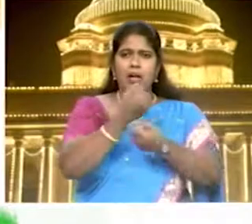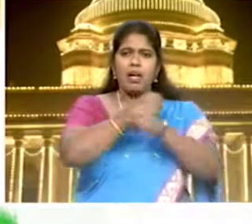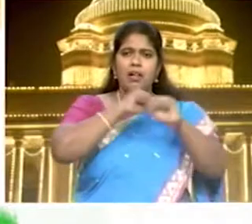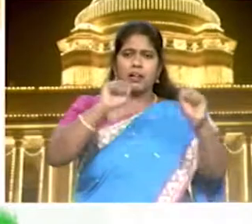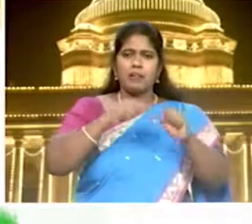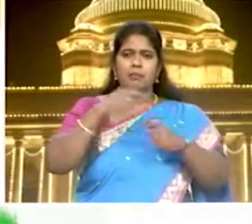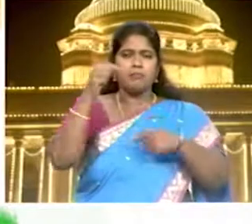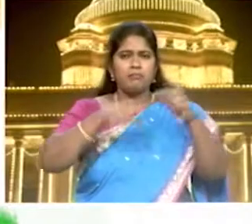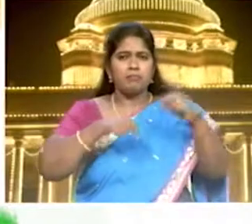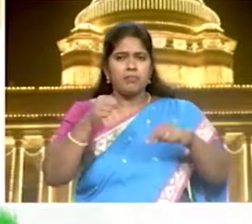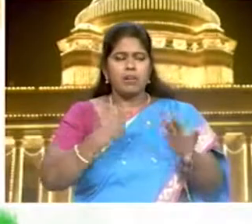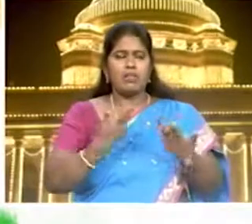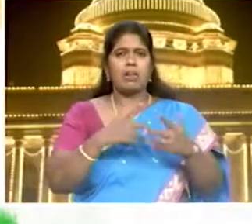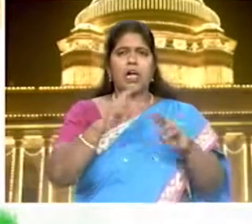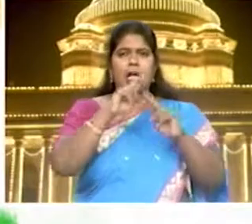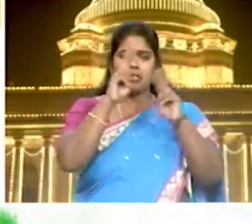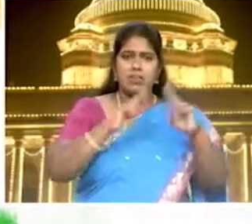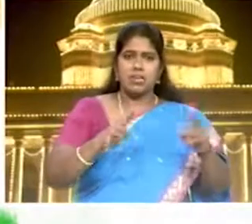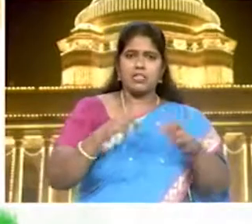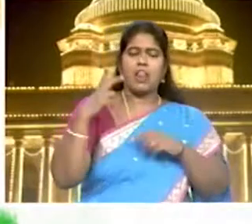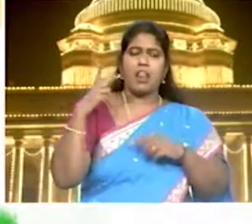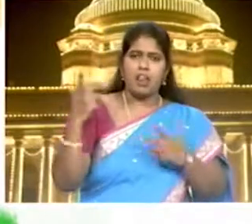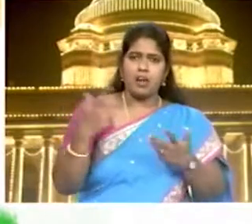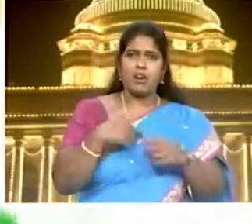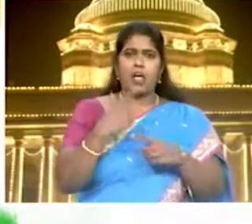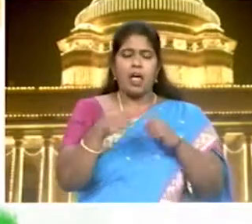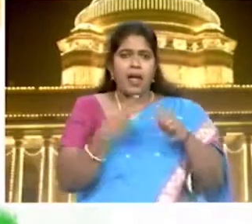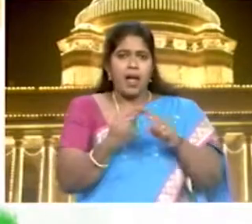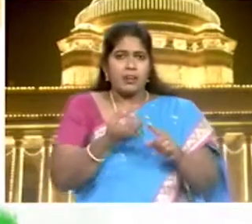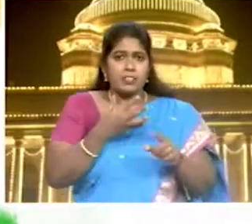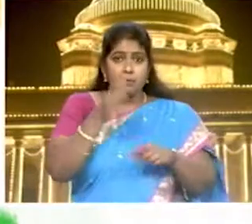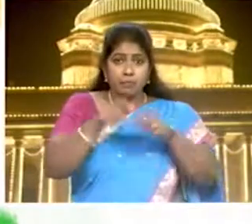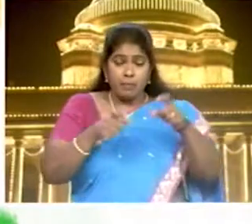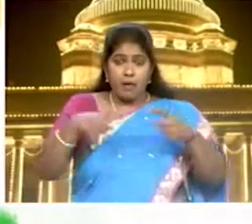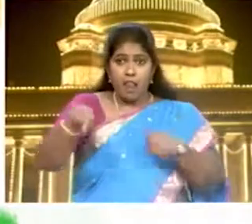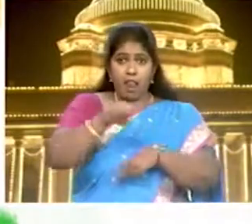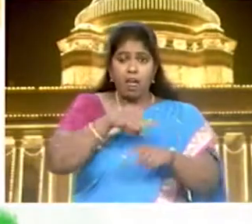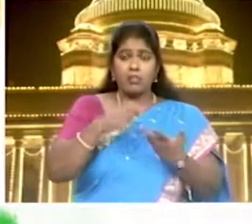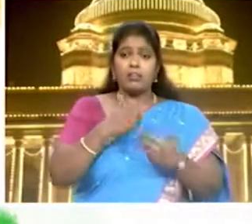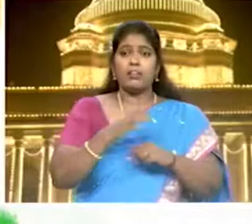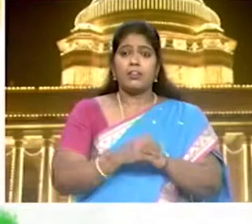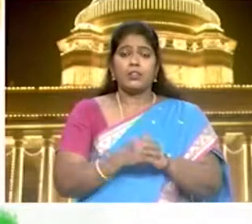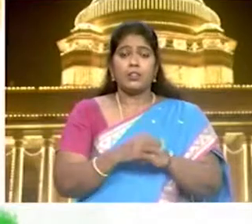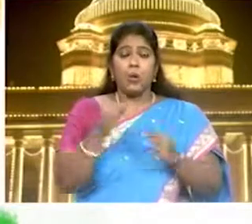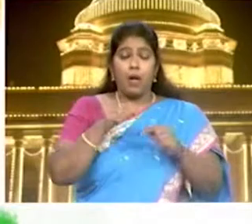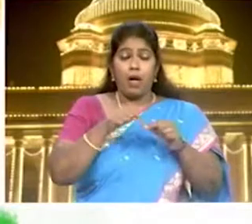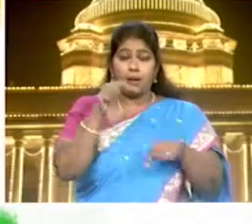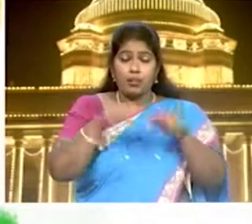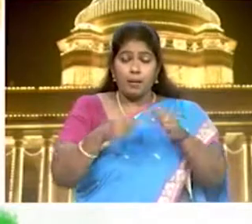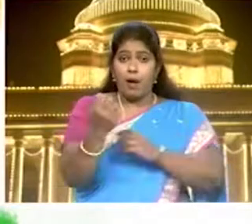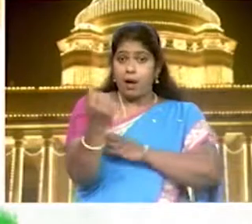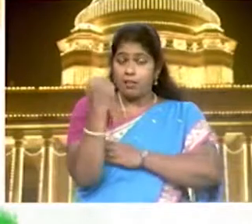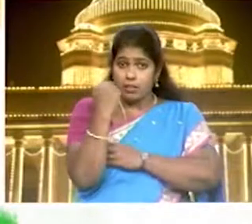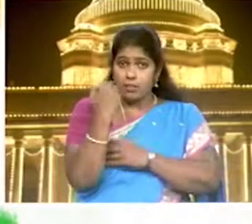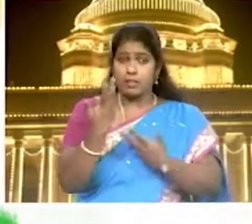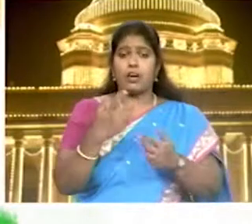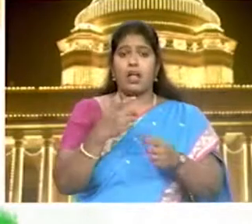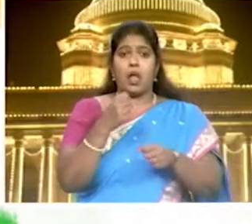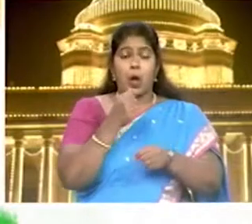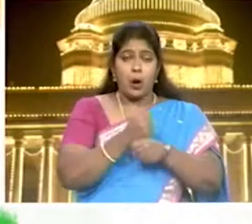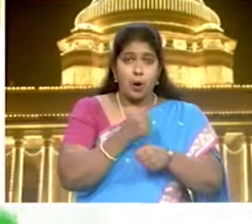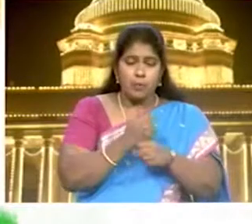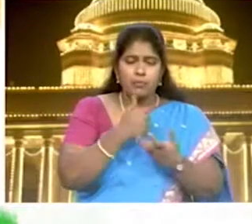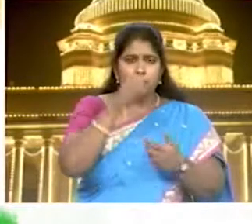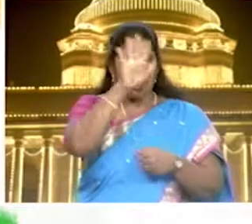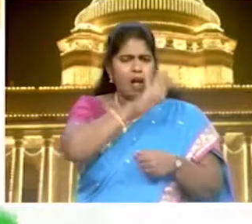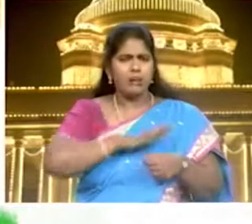many international leaders and experts who were skeptical about the success of democratic form of government in